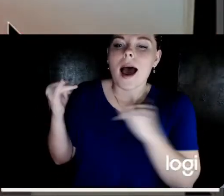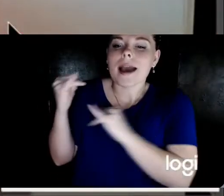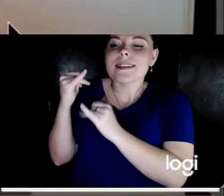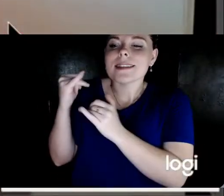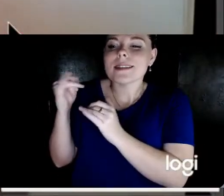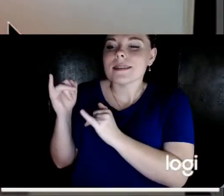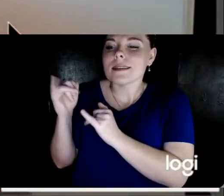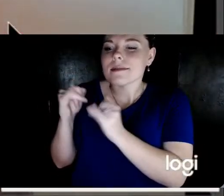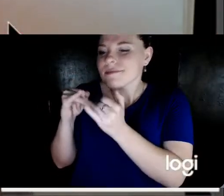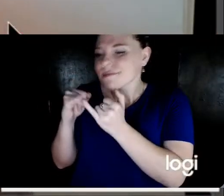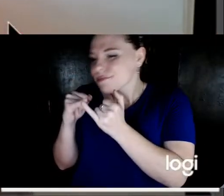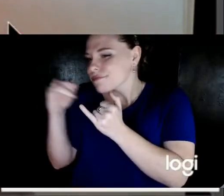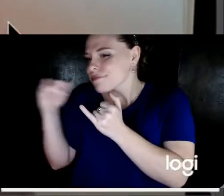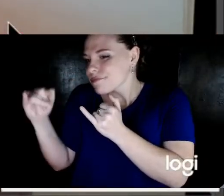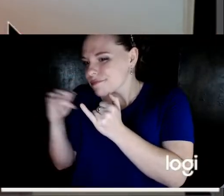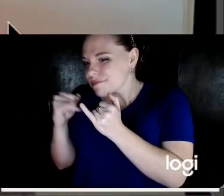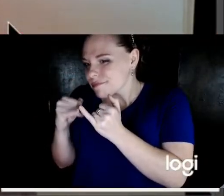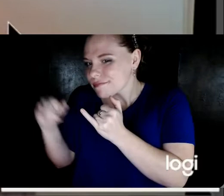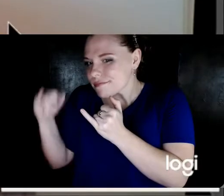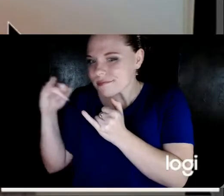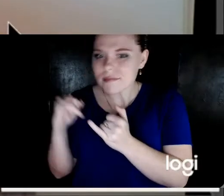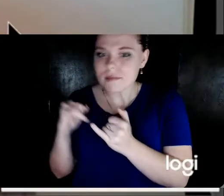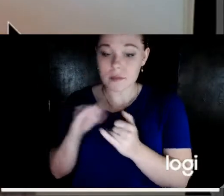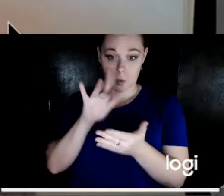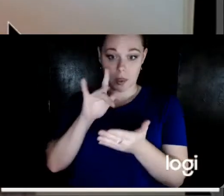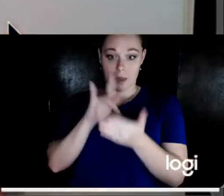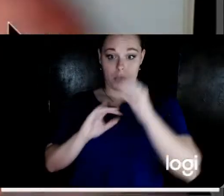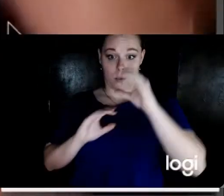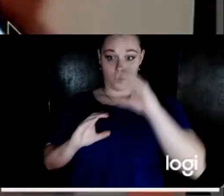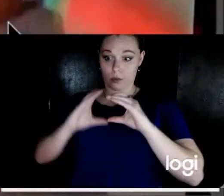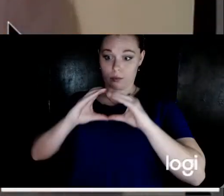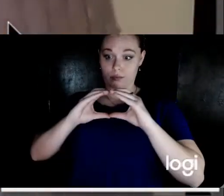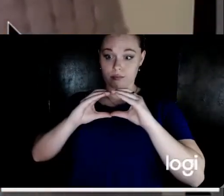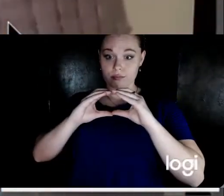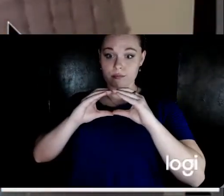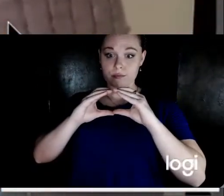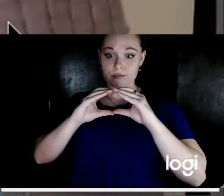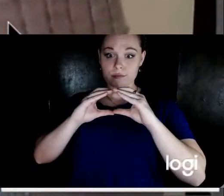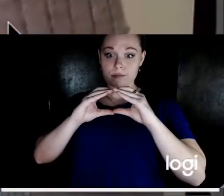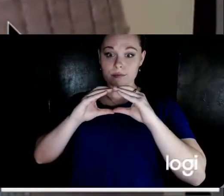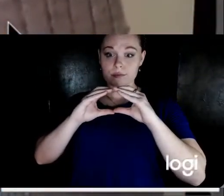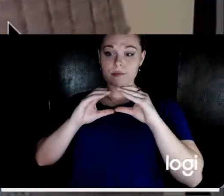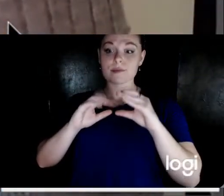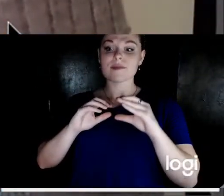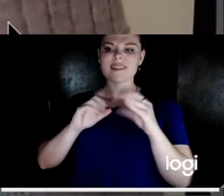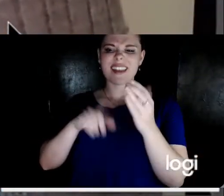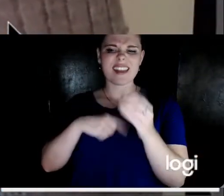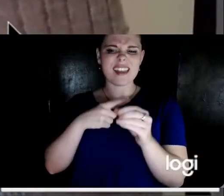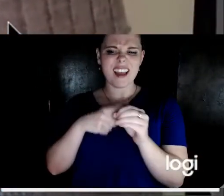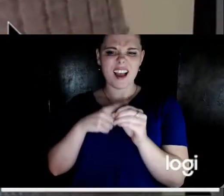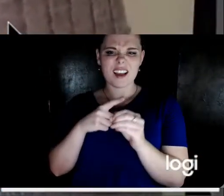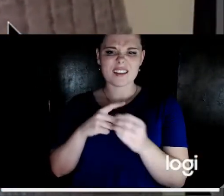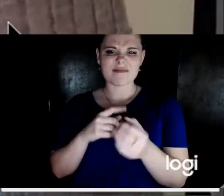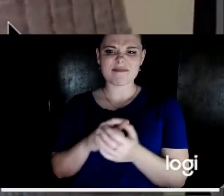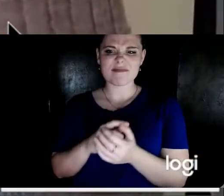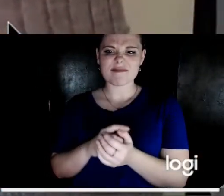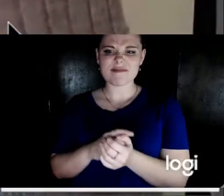Very lightly. There's a circle in the middle of your flower. And then there